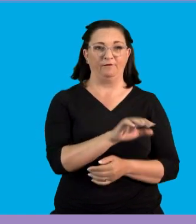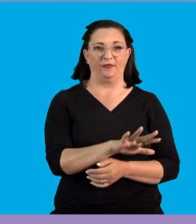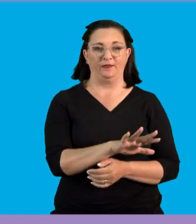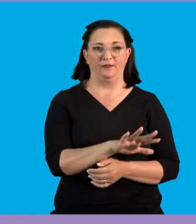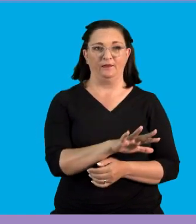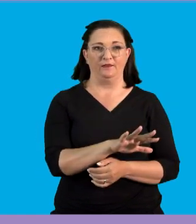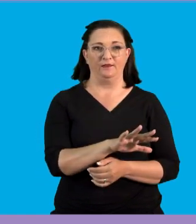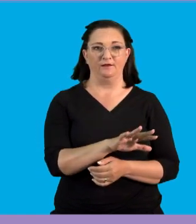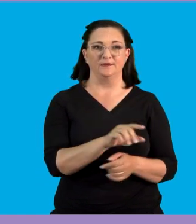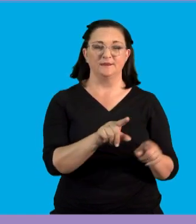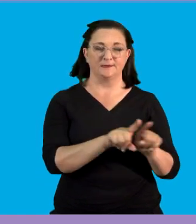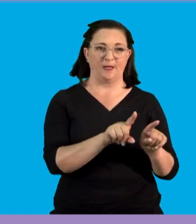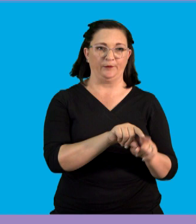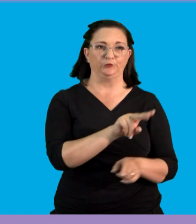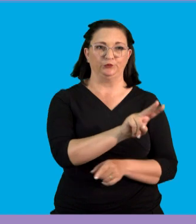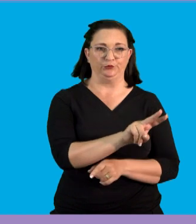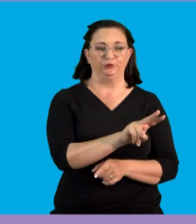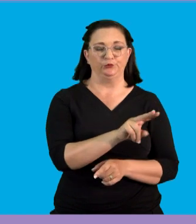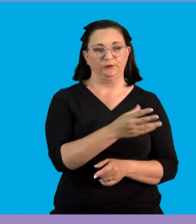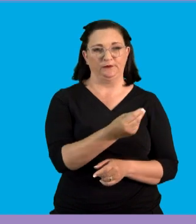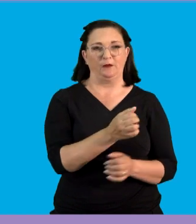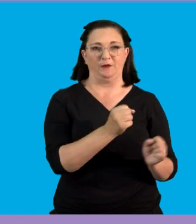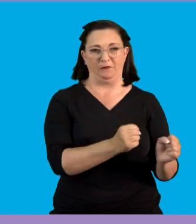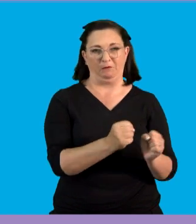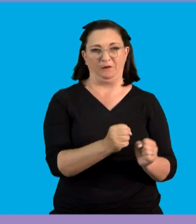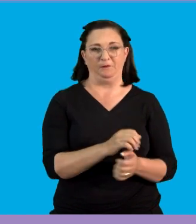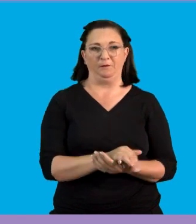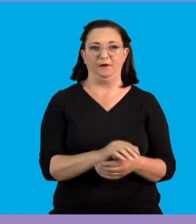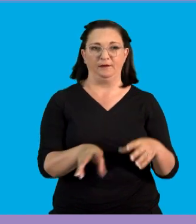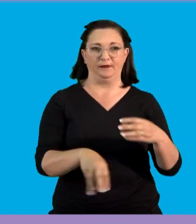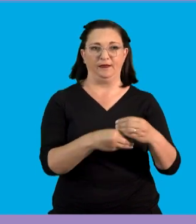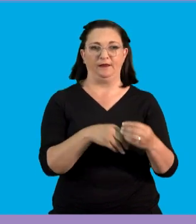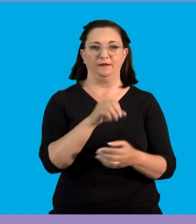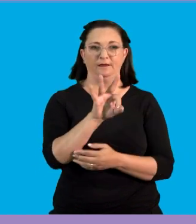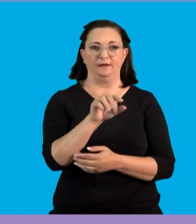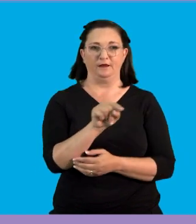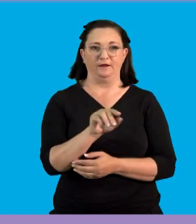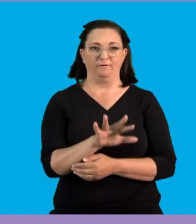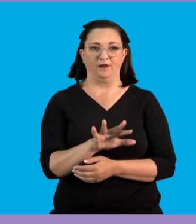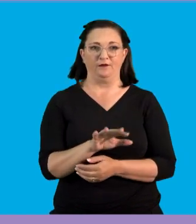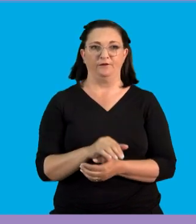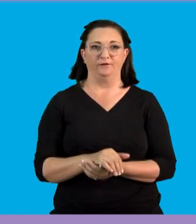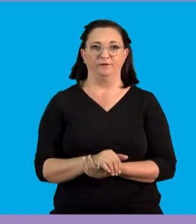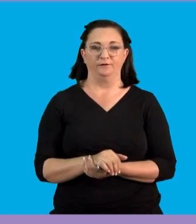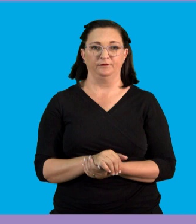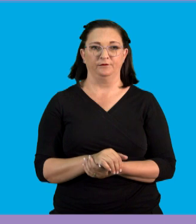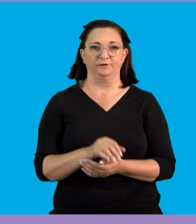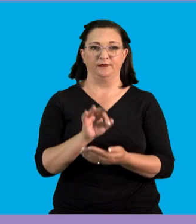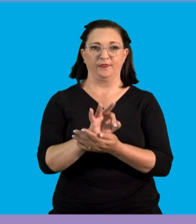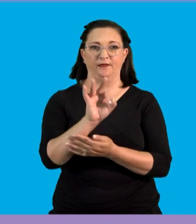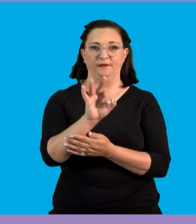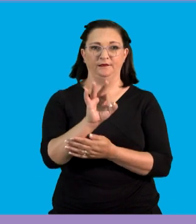10/5, which is the same as 2 wholes. And then we are going to add 3/5 onto that, and that gives